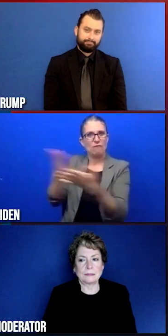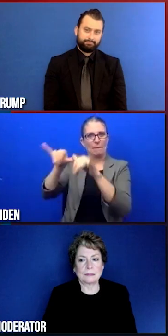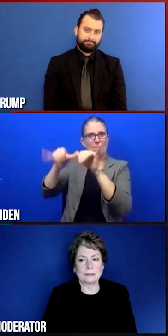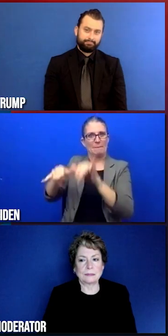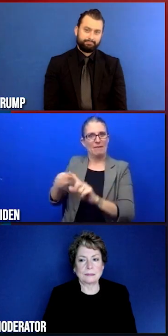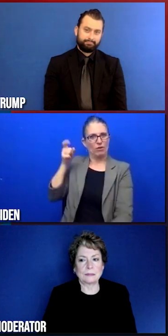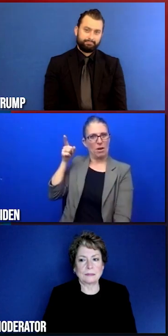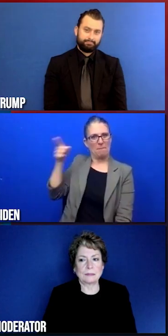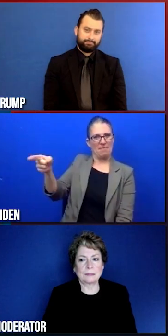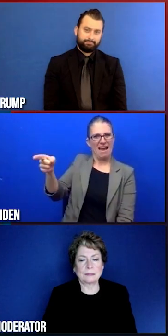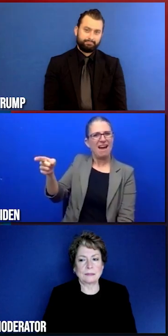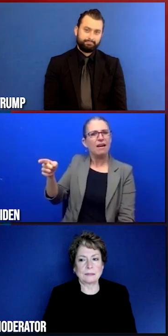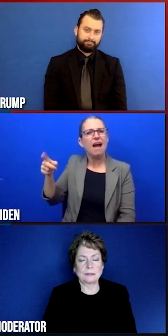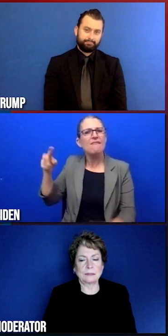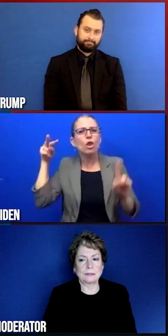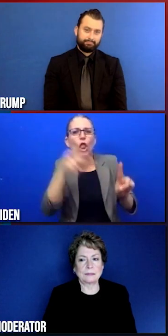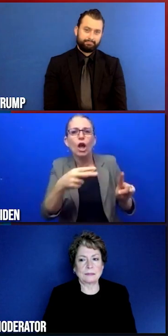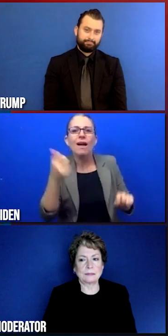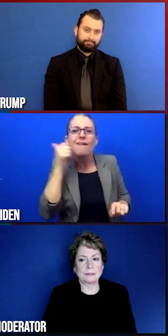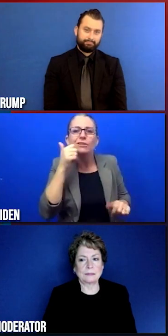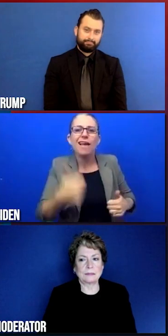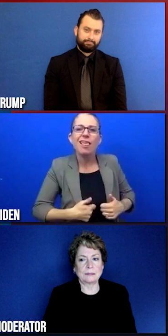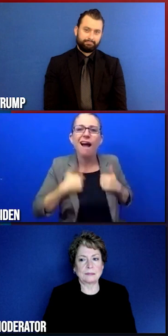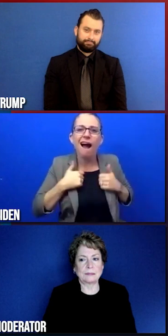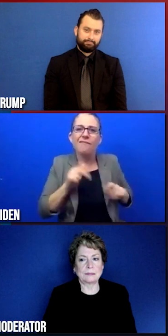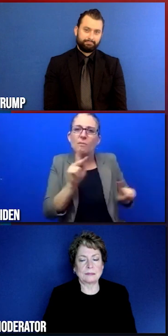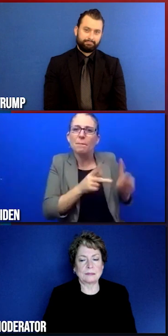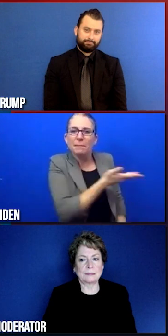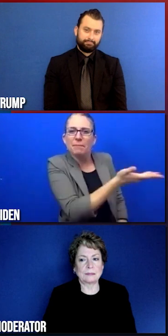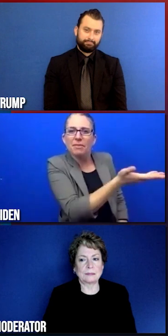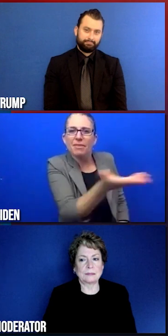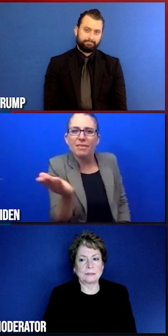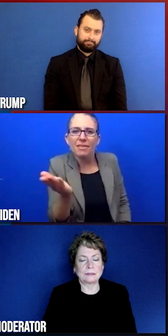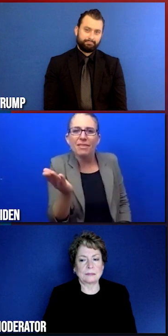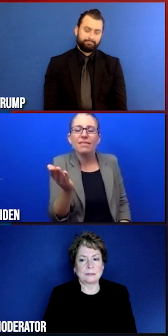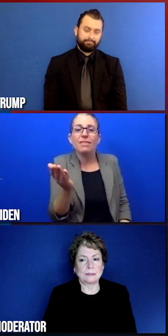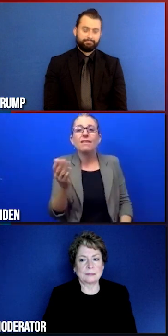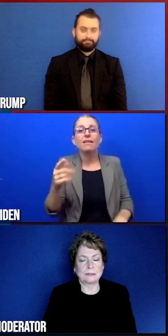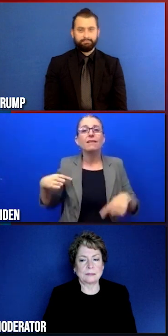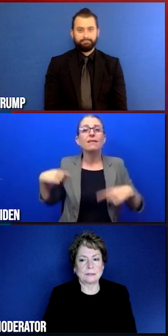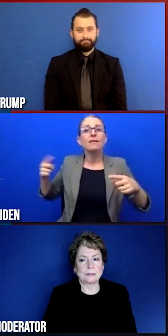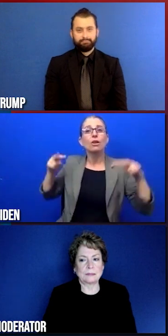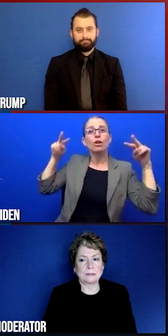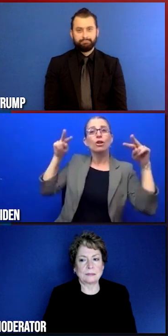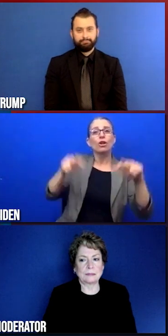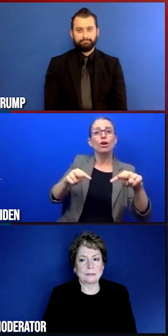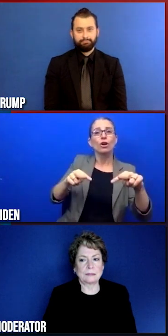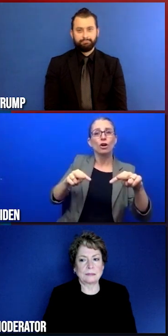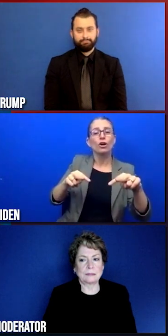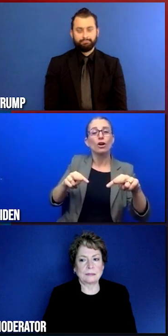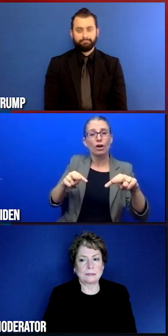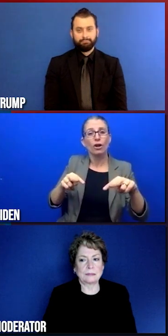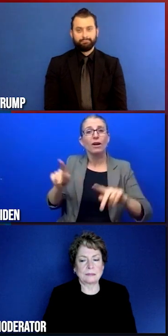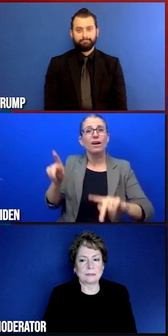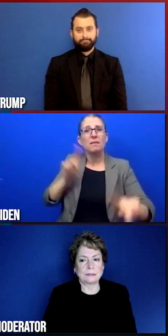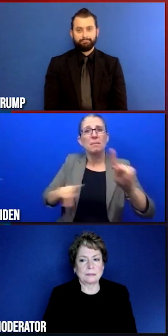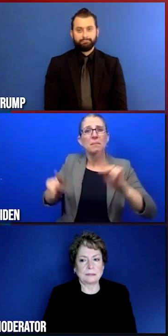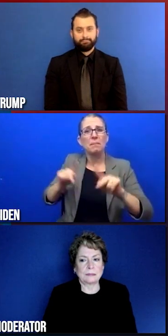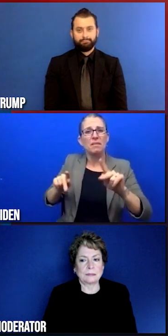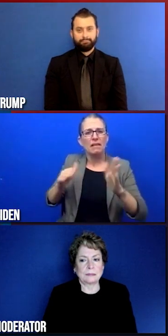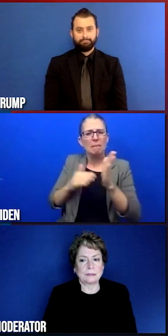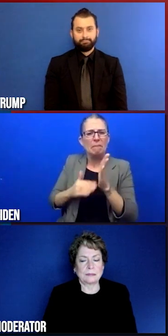during this crisis, the billionaires in this country made, according to the Wall Street, $700 billion